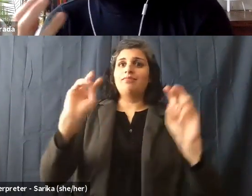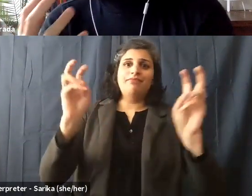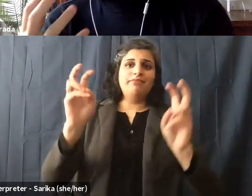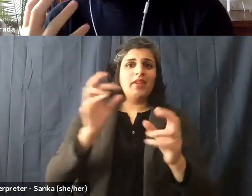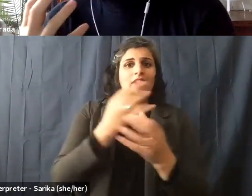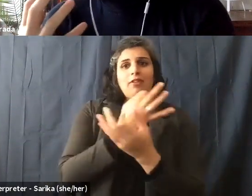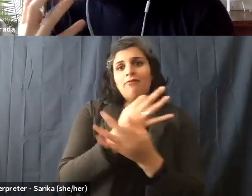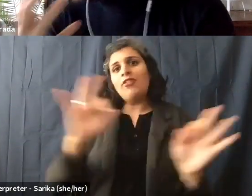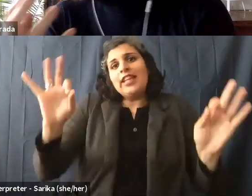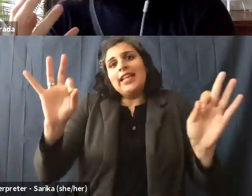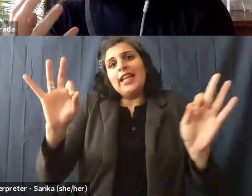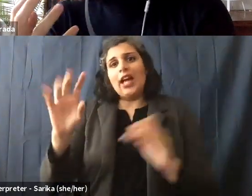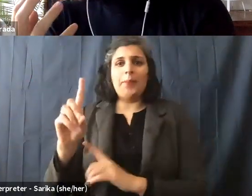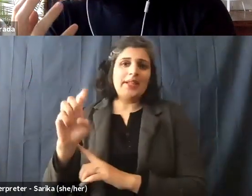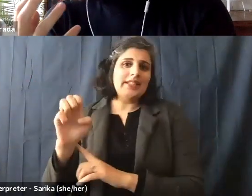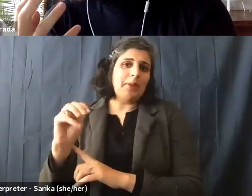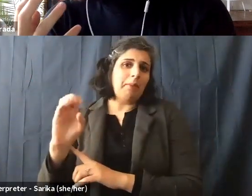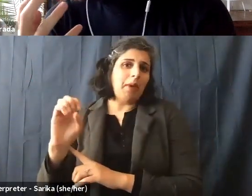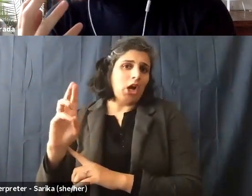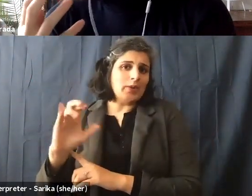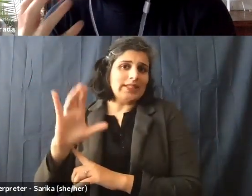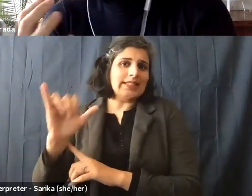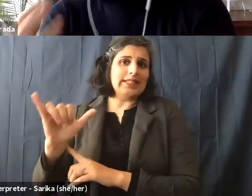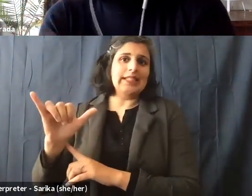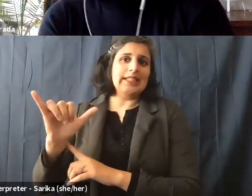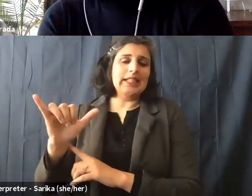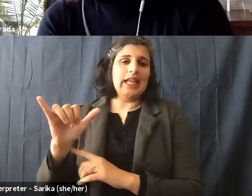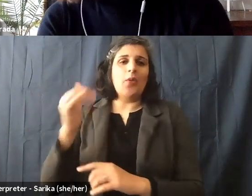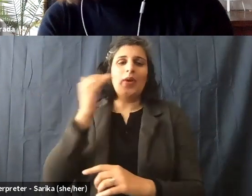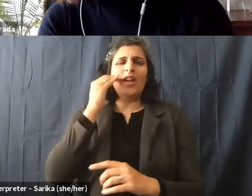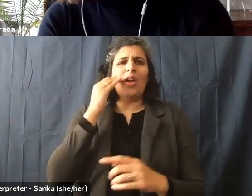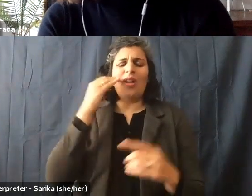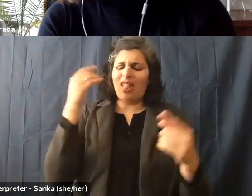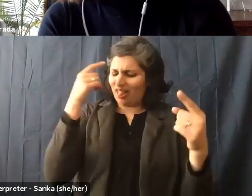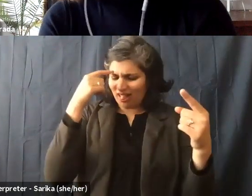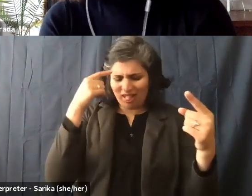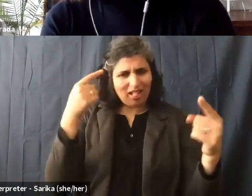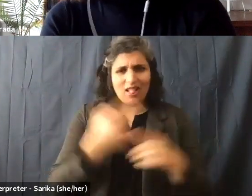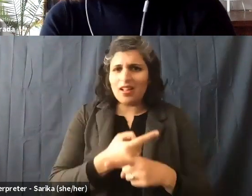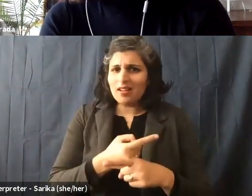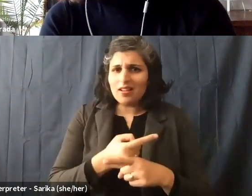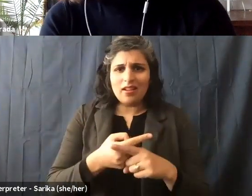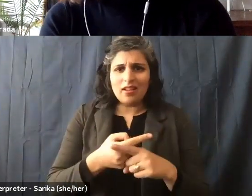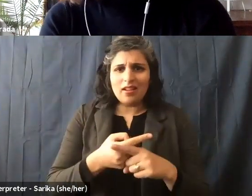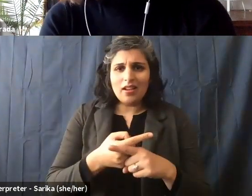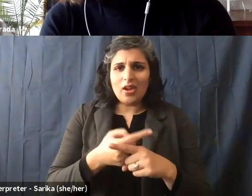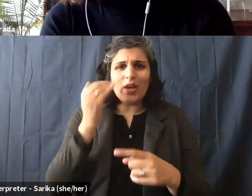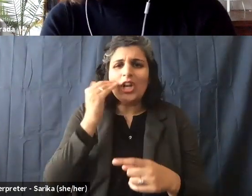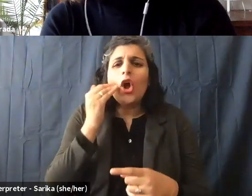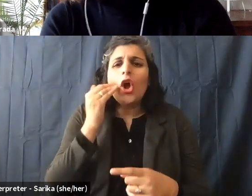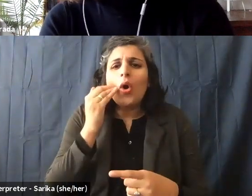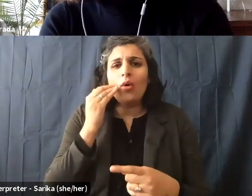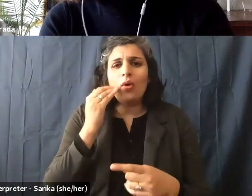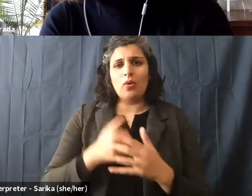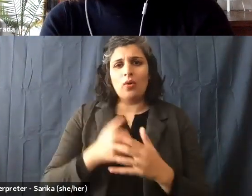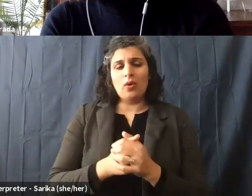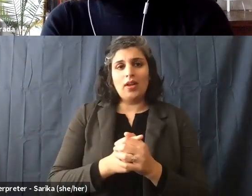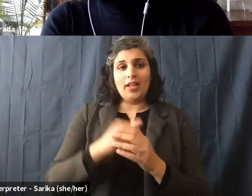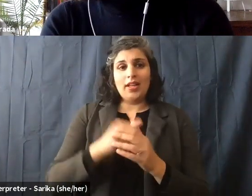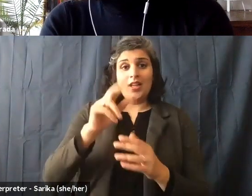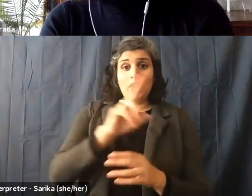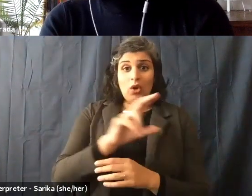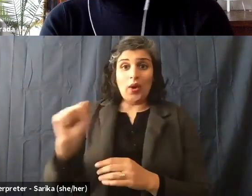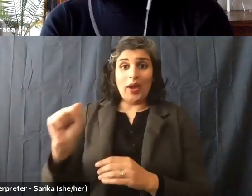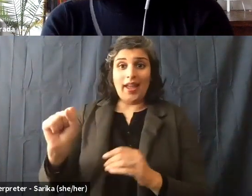which we know are so contradictory in nature. We know that the United States